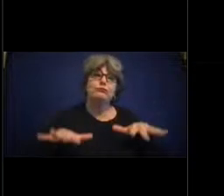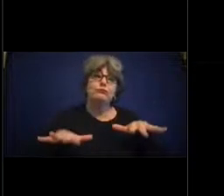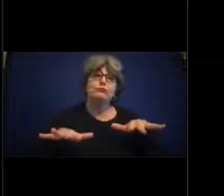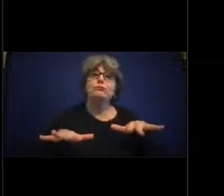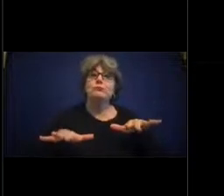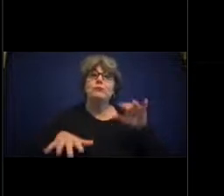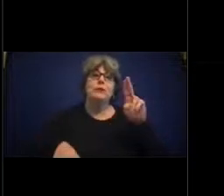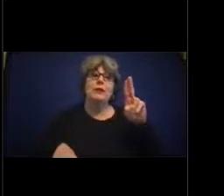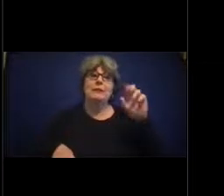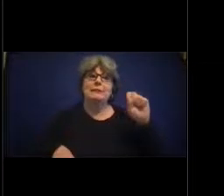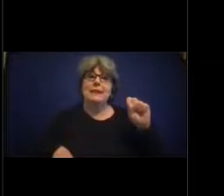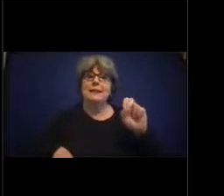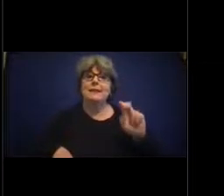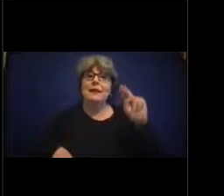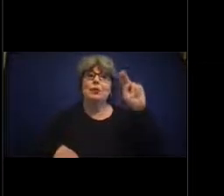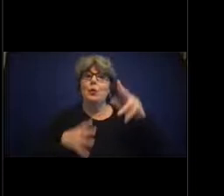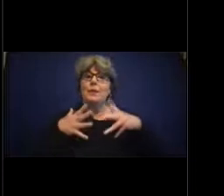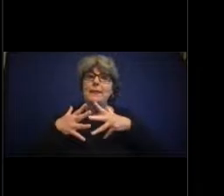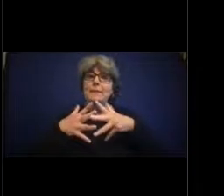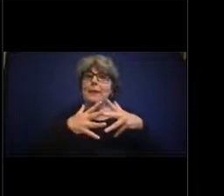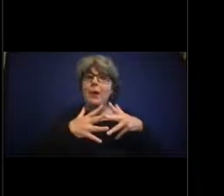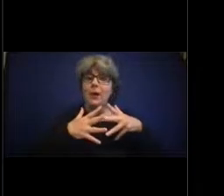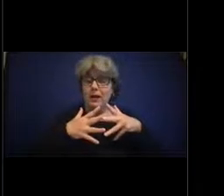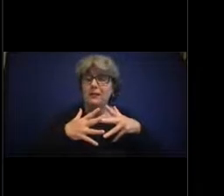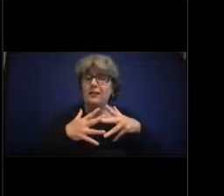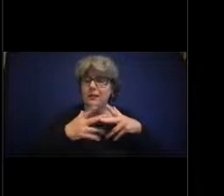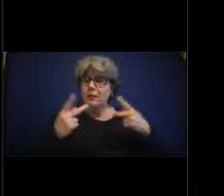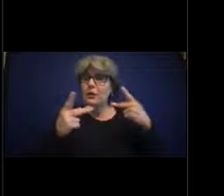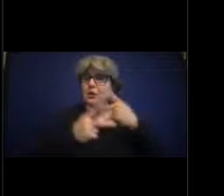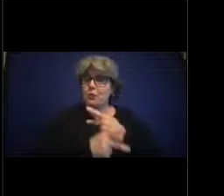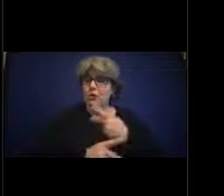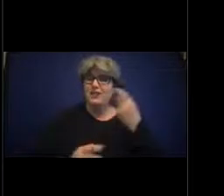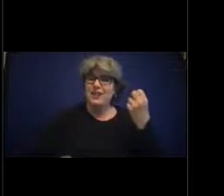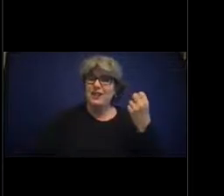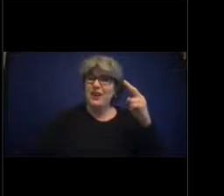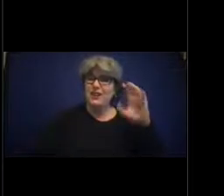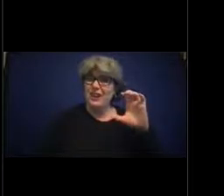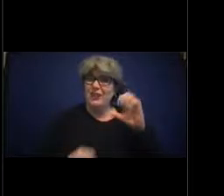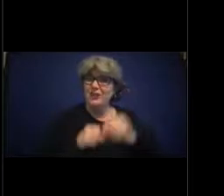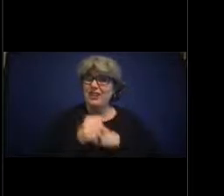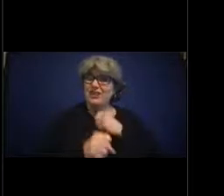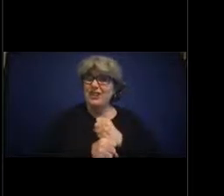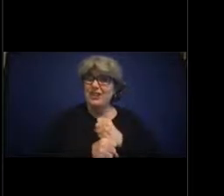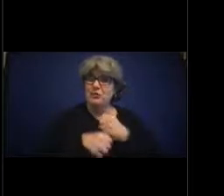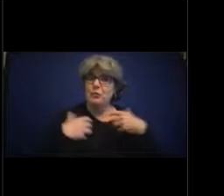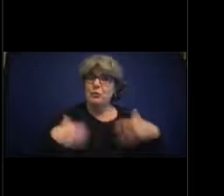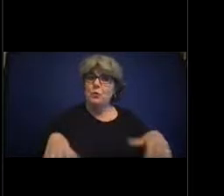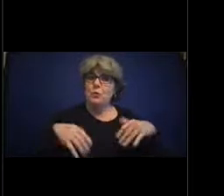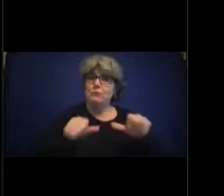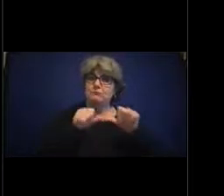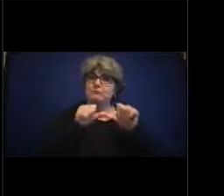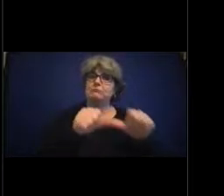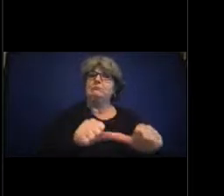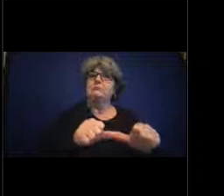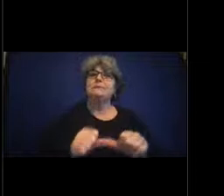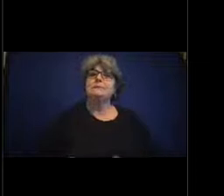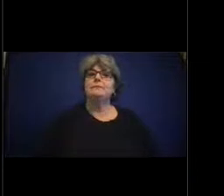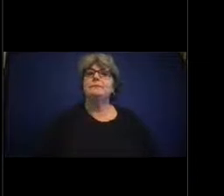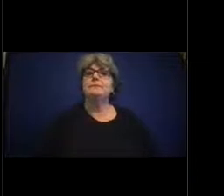and North America. And this drought is quite severe in a very long historical context that